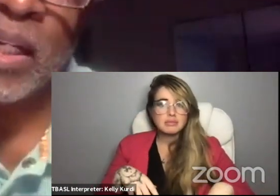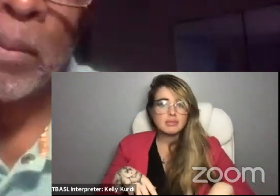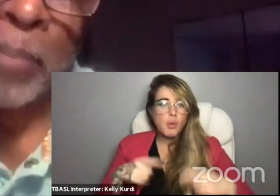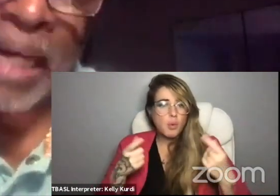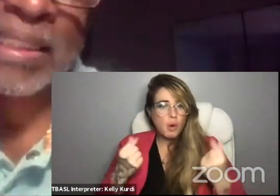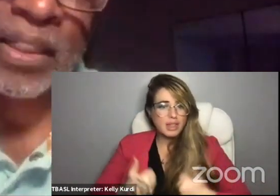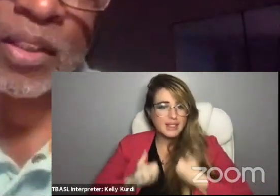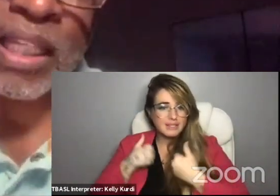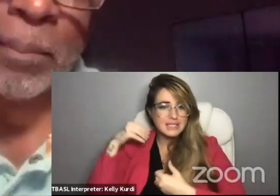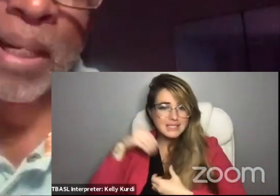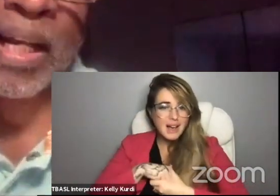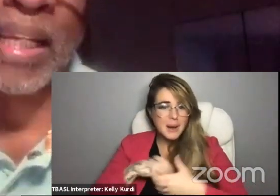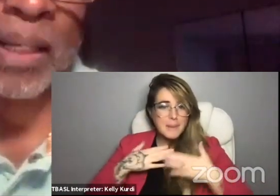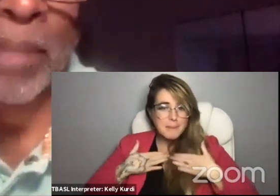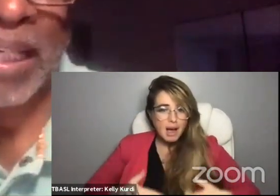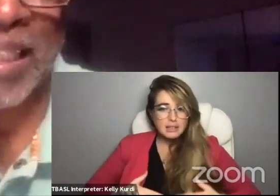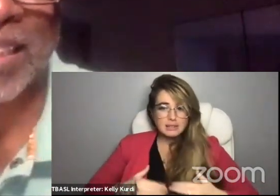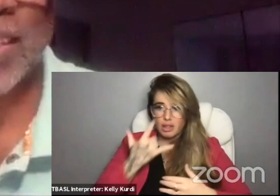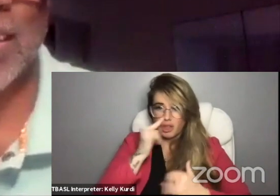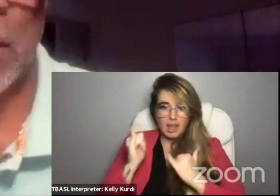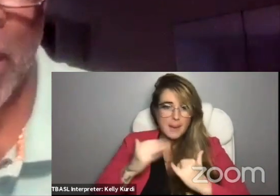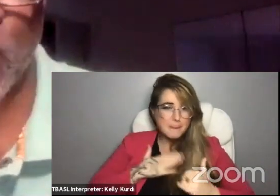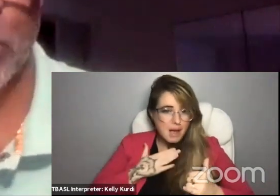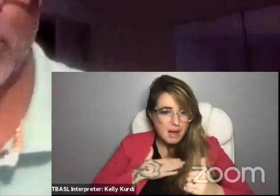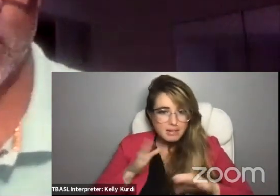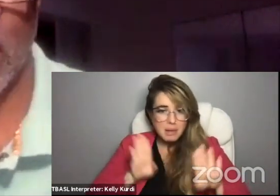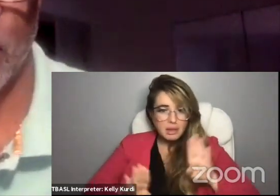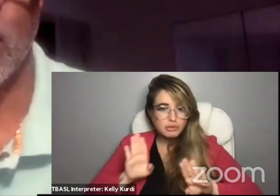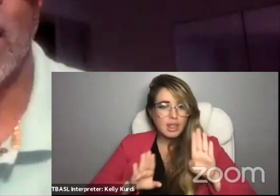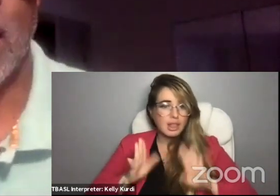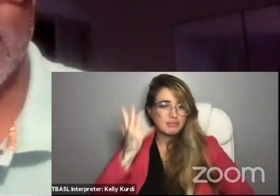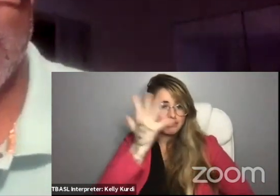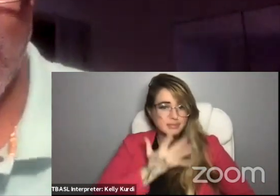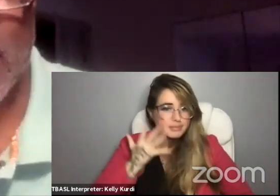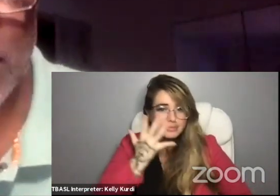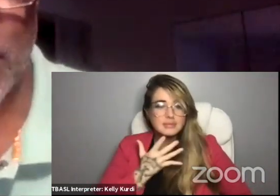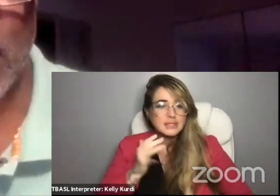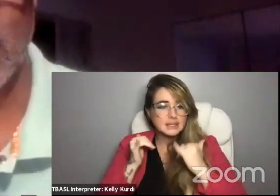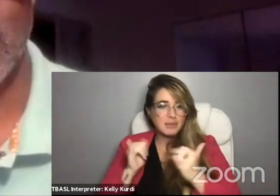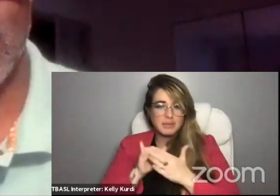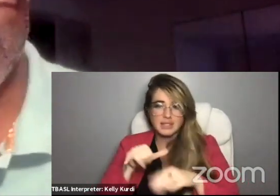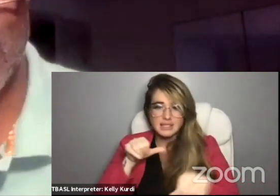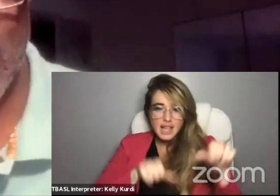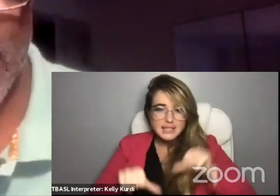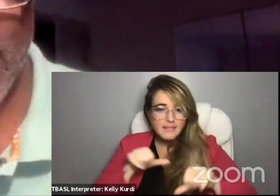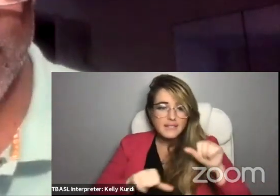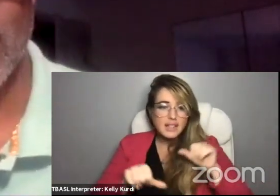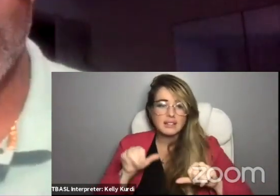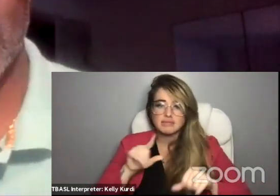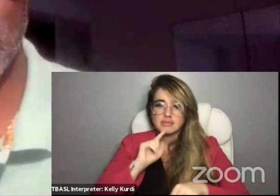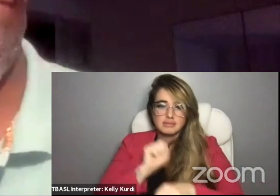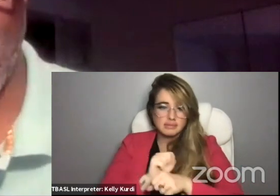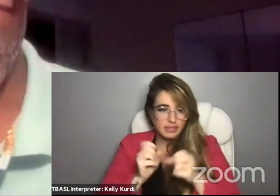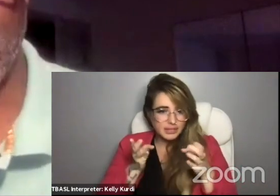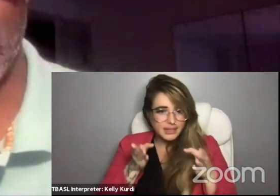inside bodies that look like mine at a biologically measurable level. It is scientific, it is there,